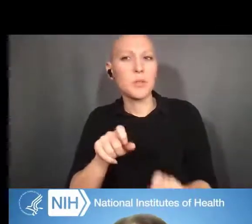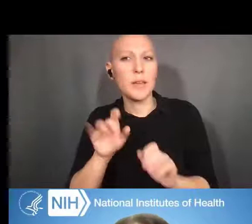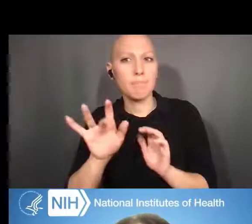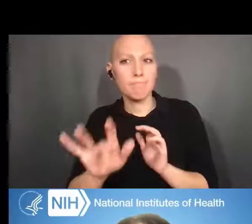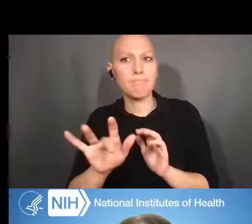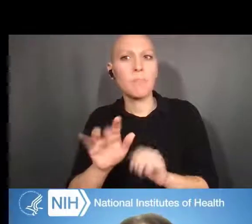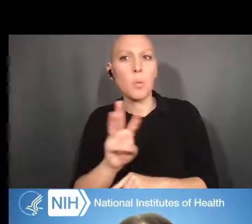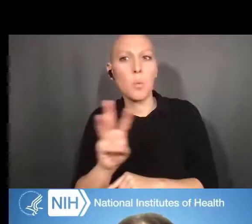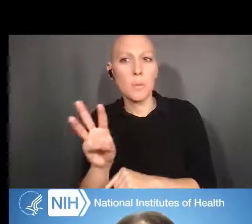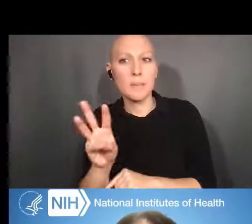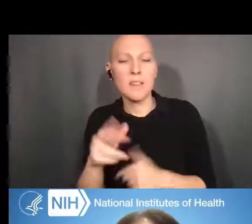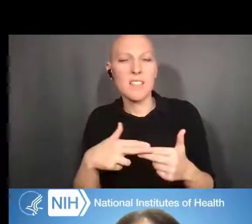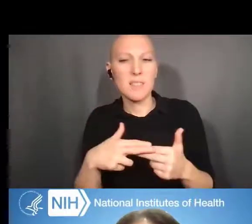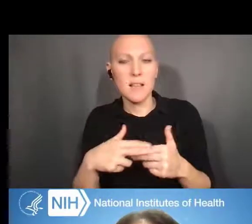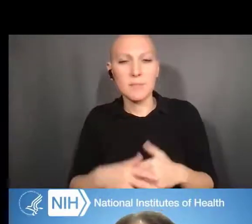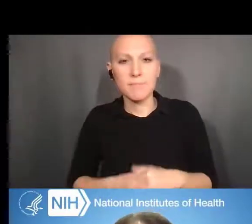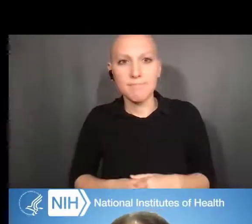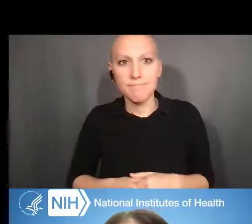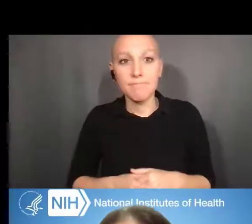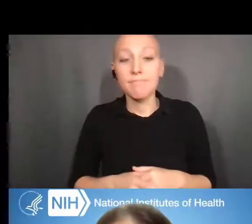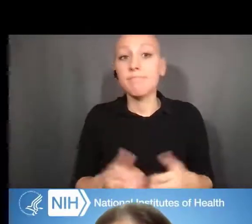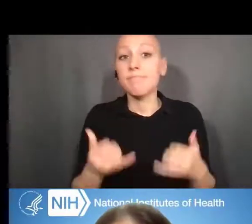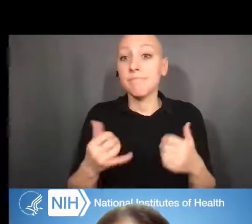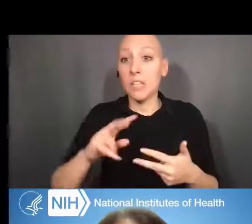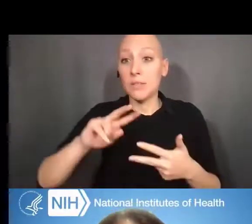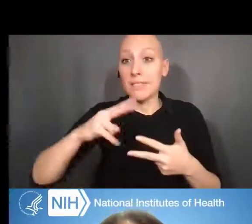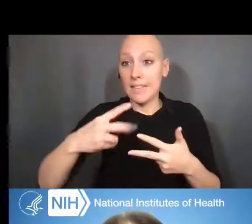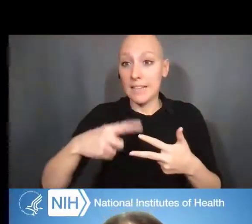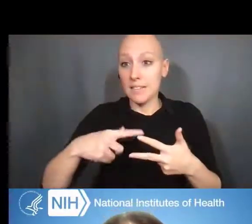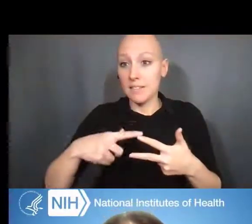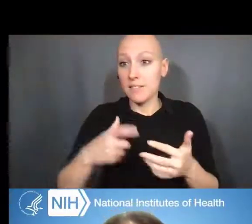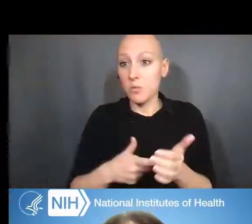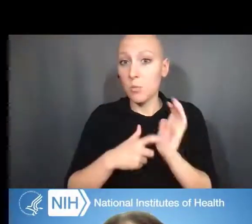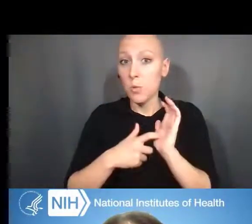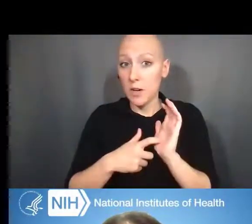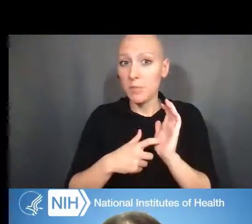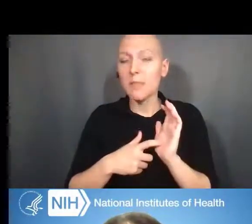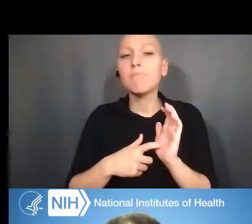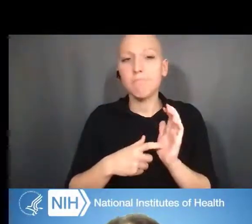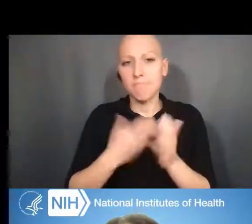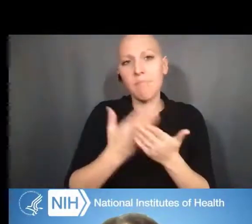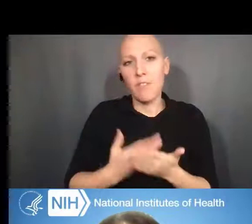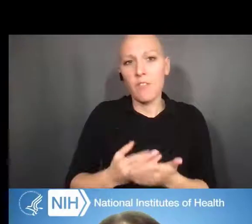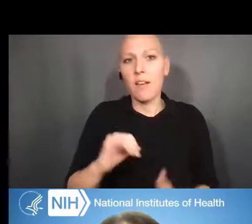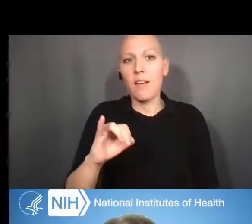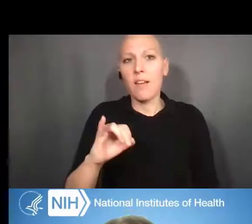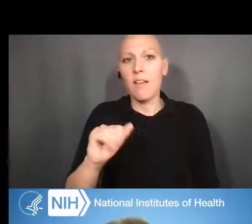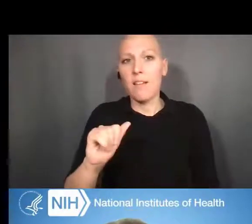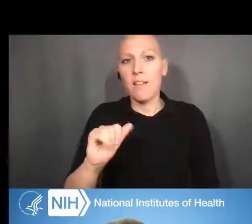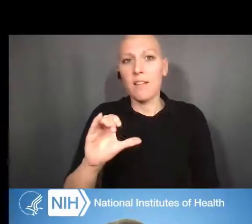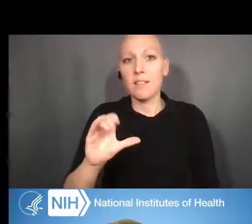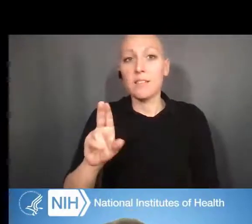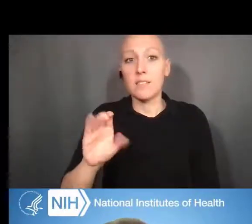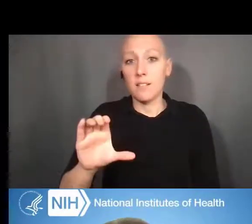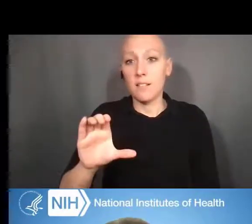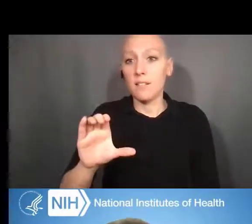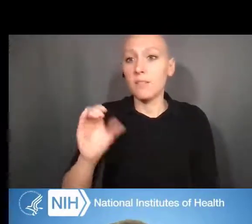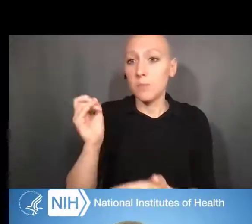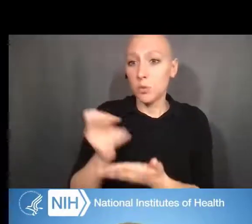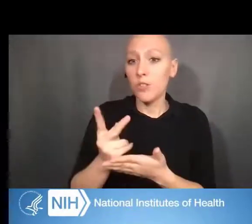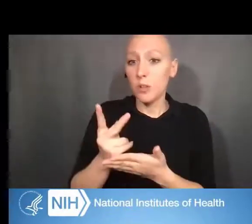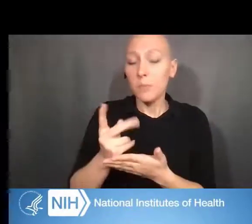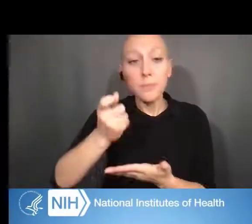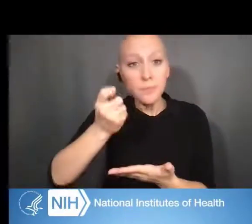the VAS, the second requirement is verification of IACUC approval. And I will say that NIH will delay